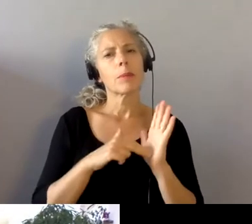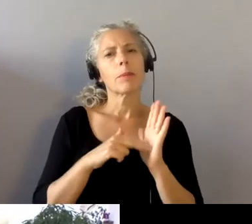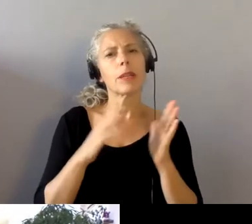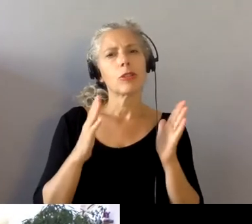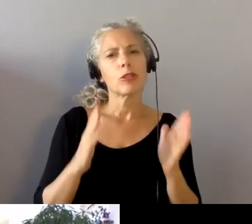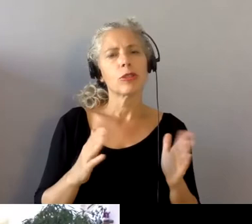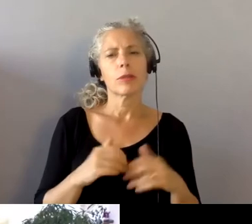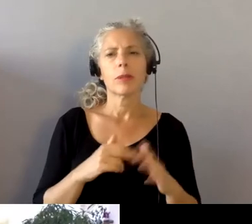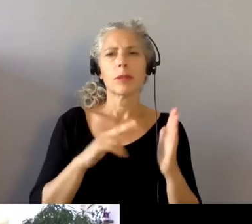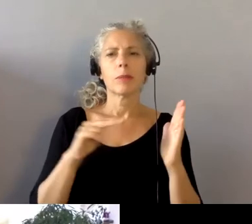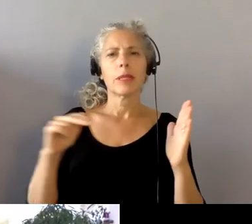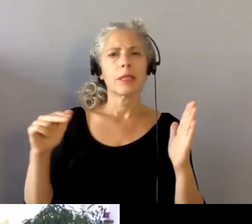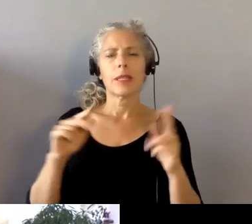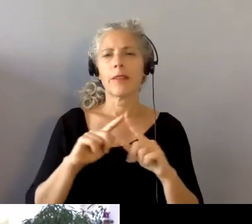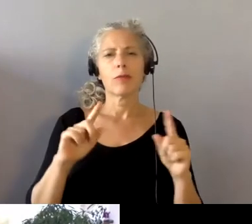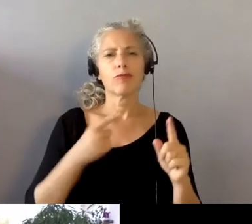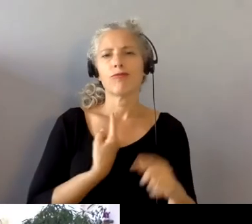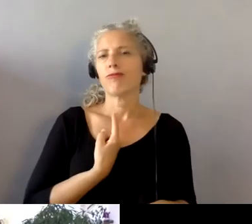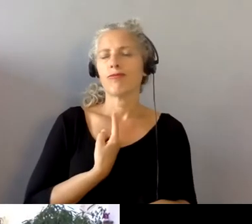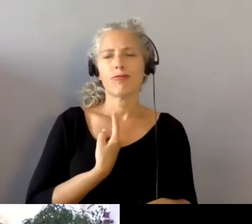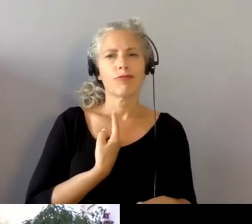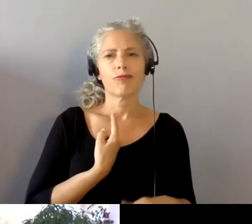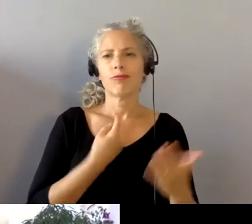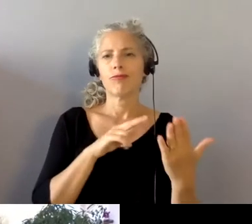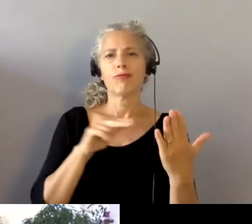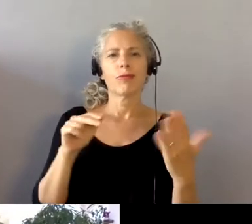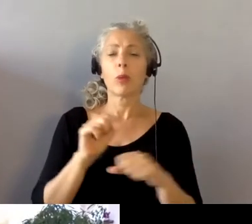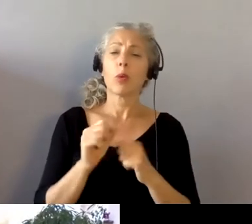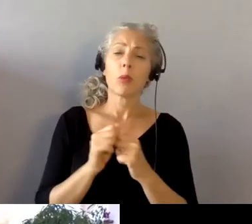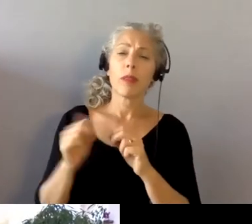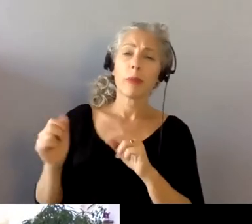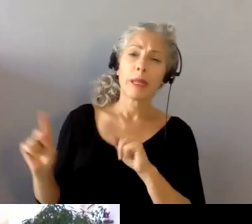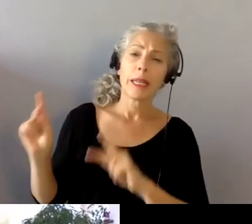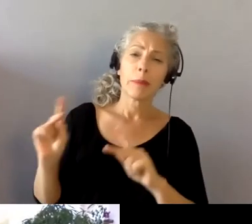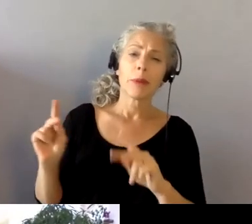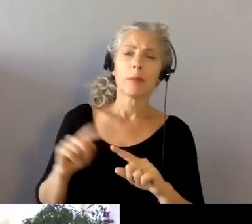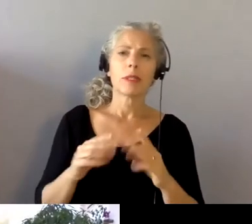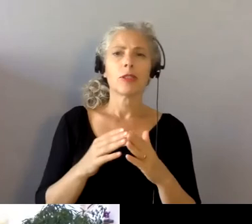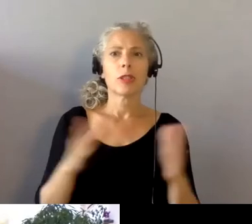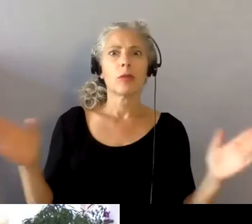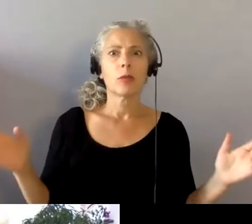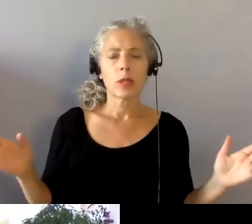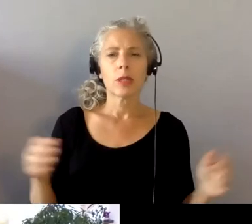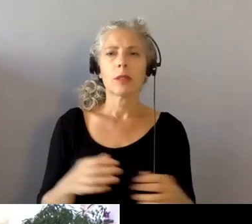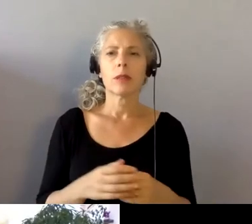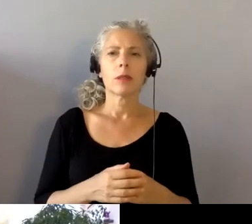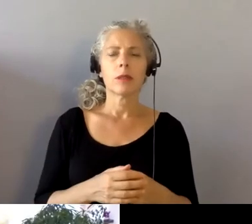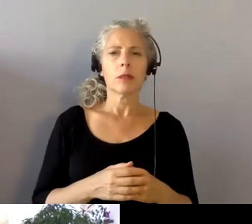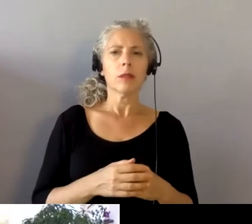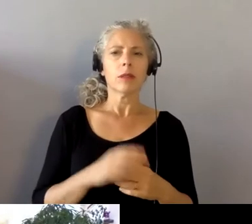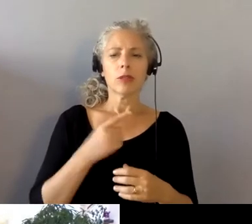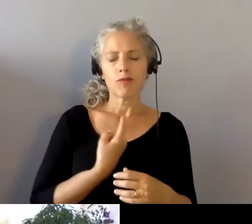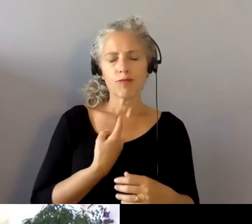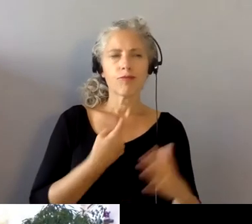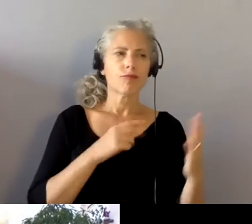and painting is a very solitary, I work with other people, but generally, you're by